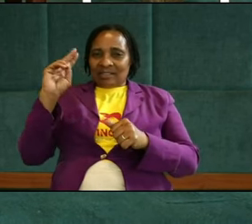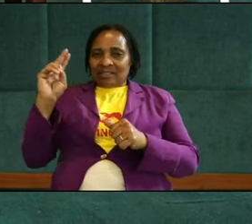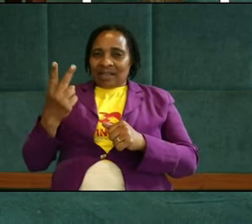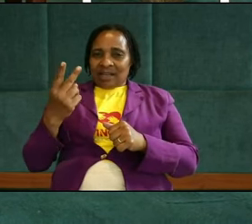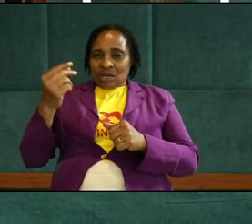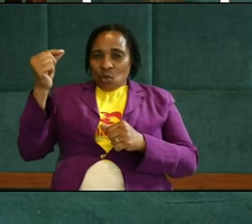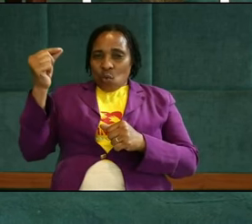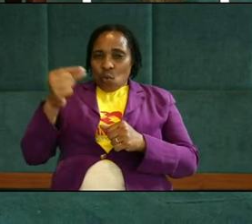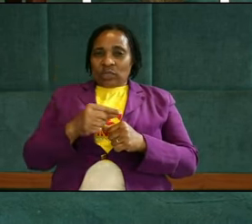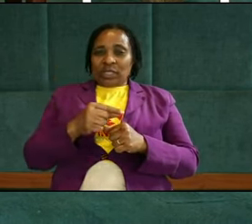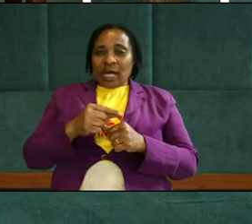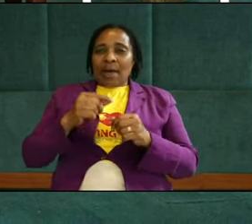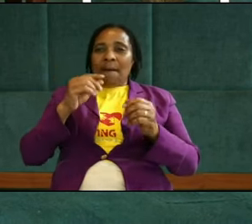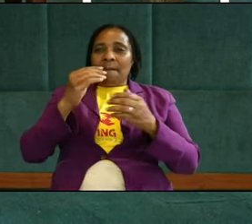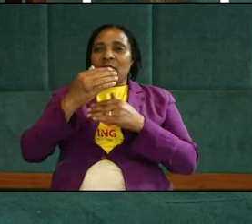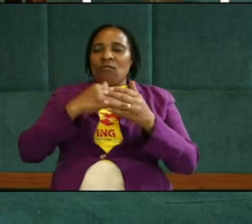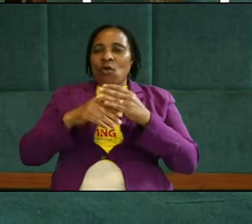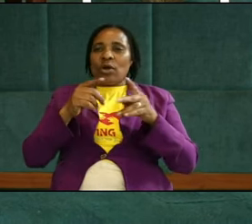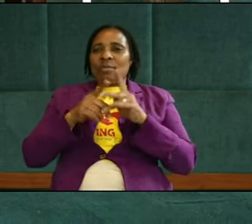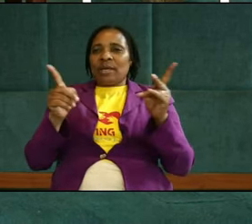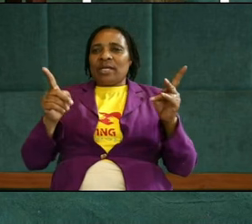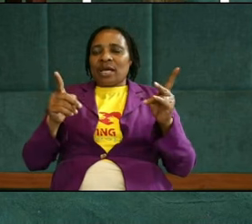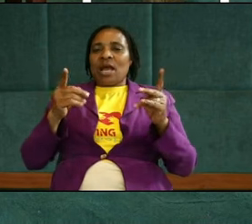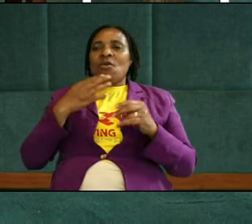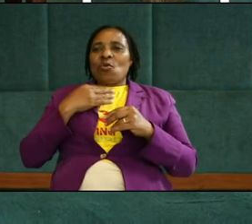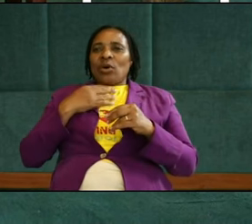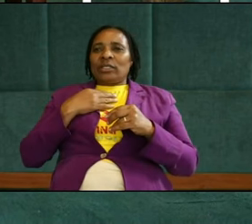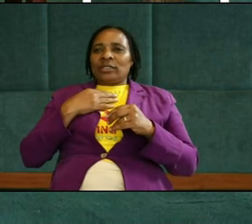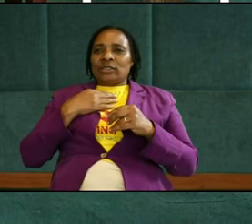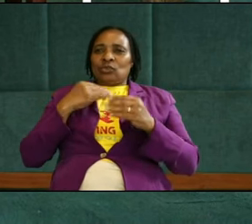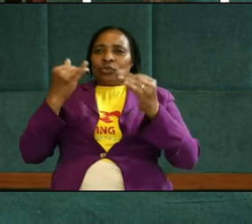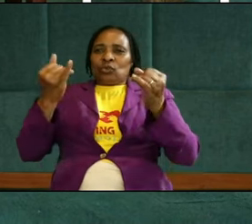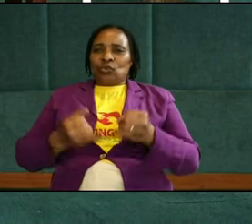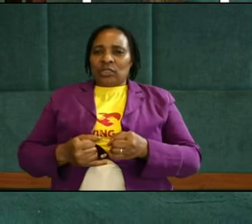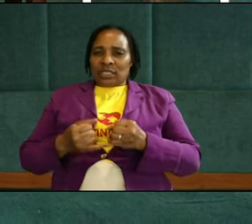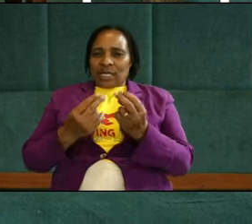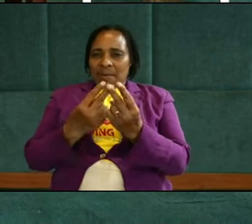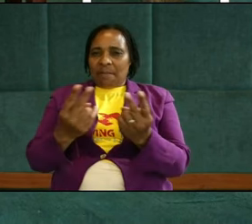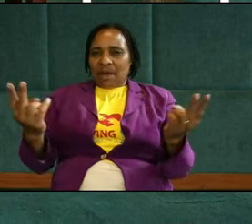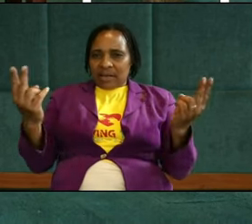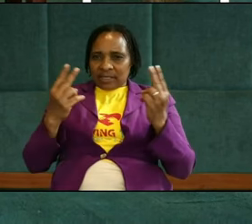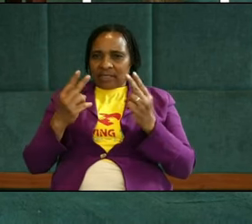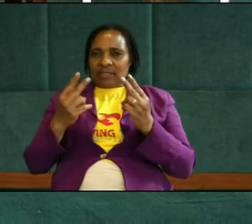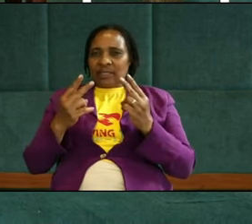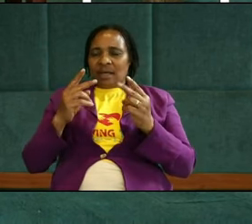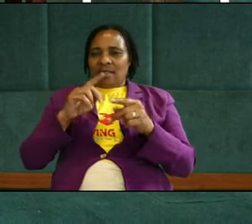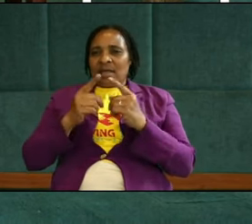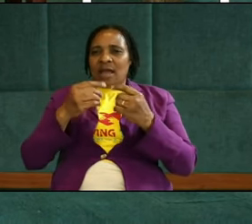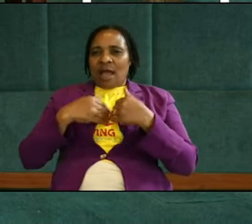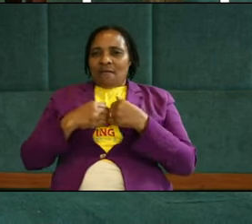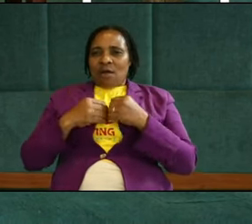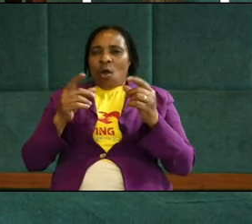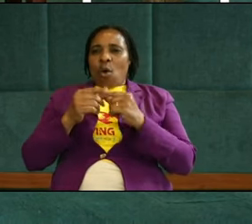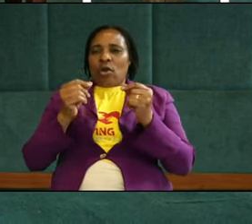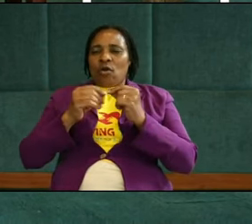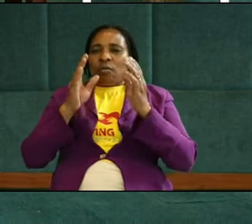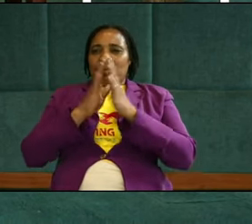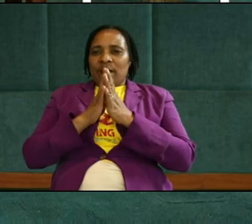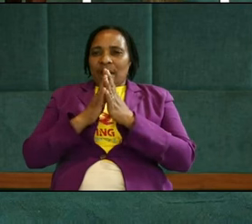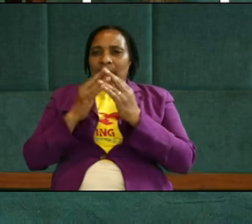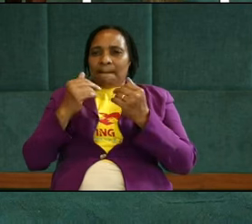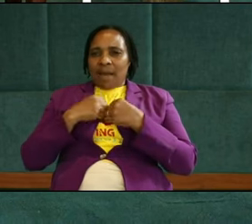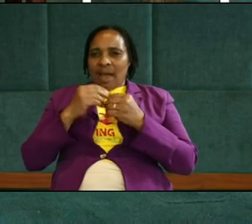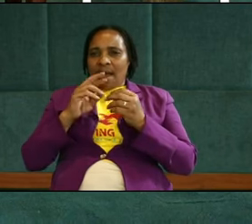quarter. And before we begin, I'd just like to introduce the panelists on stage, and then we can have a word of prayer. I'll start from my